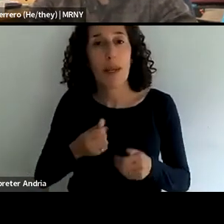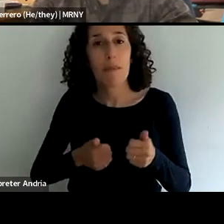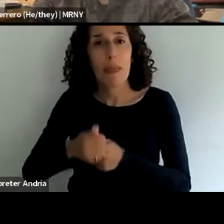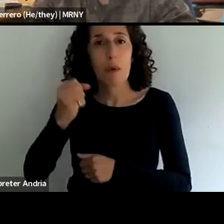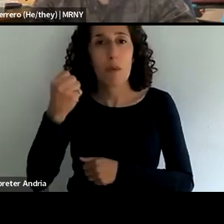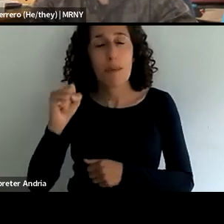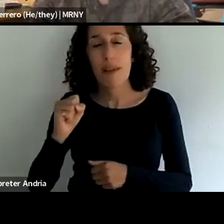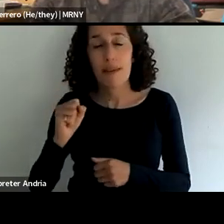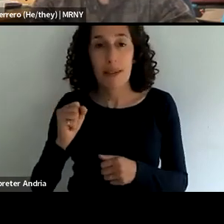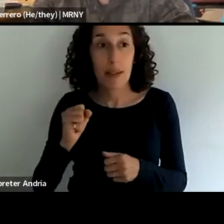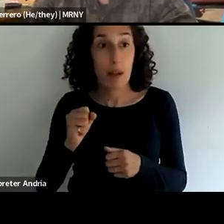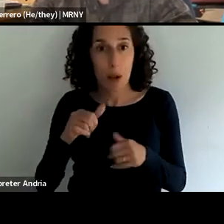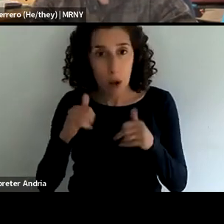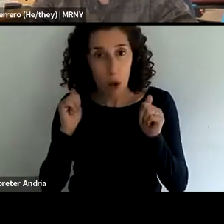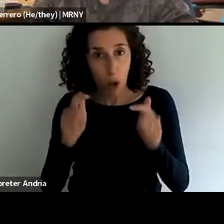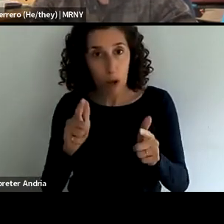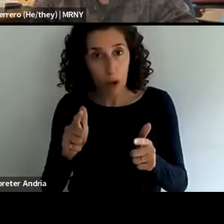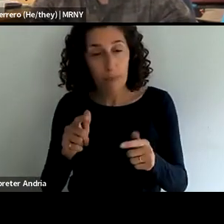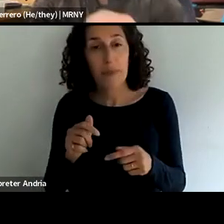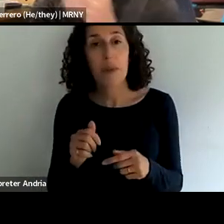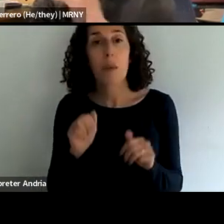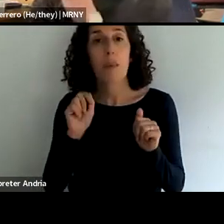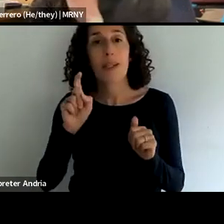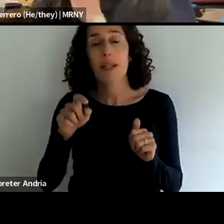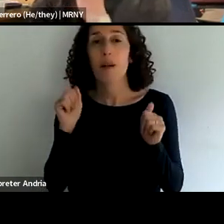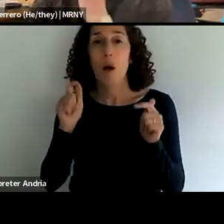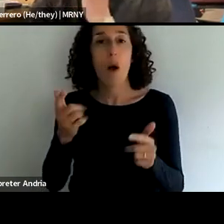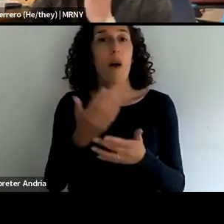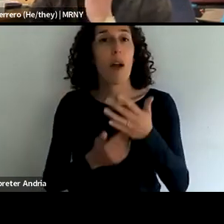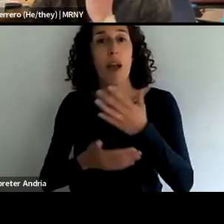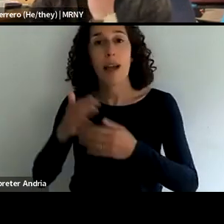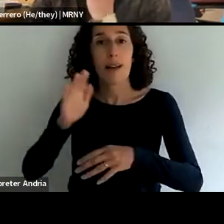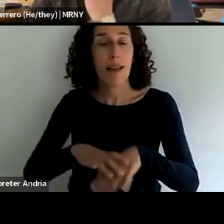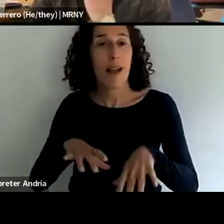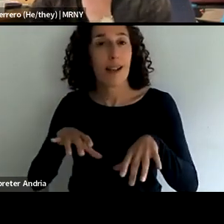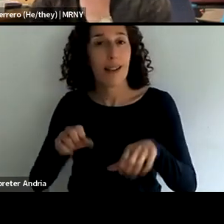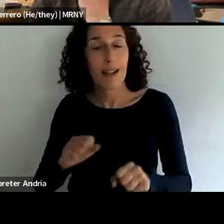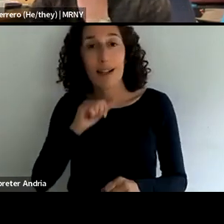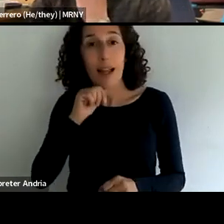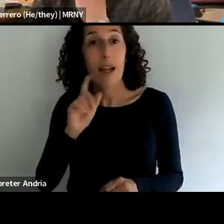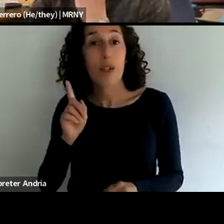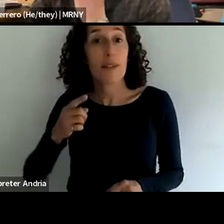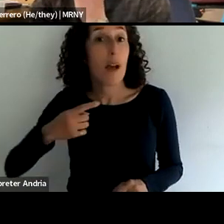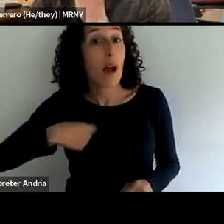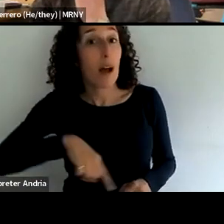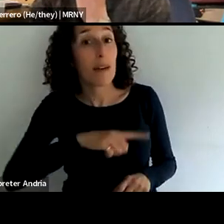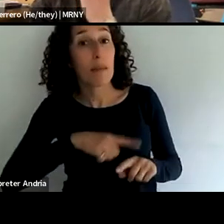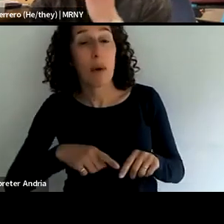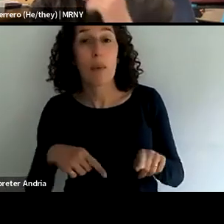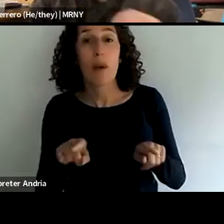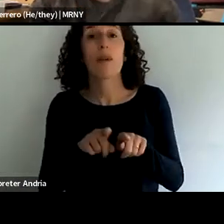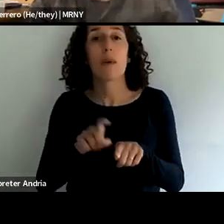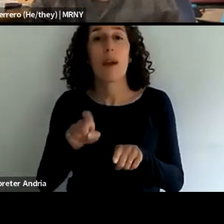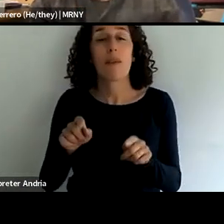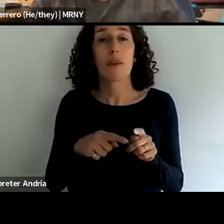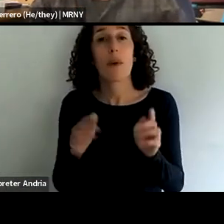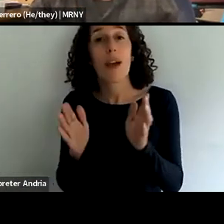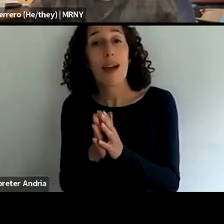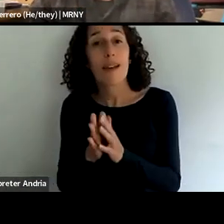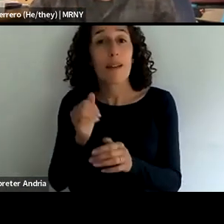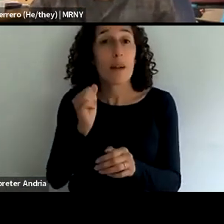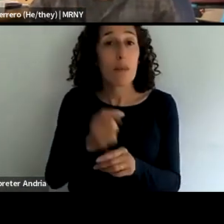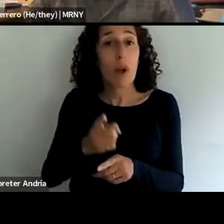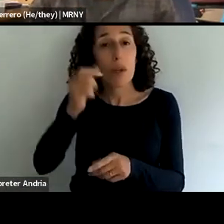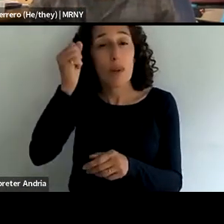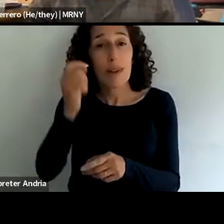we all need to have all hands on deck, and not just us, but we also need to ask our brothers, sisters,